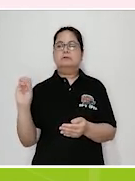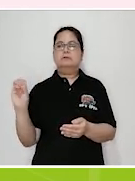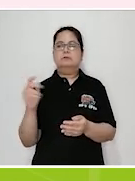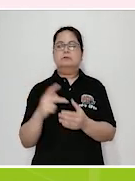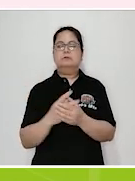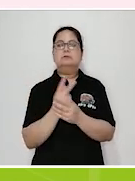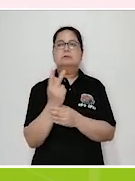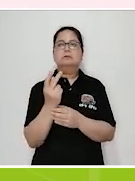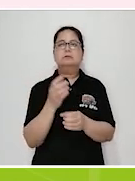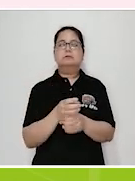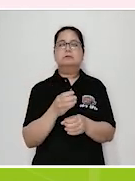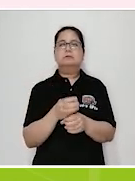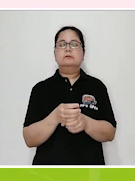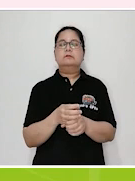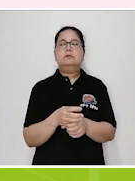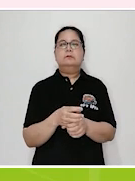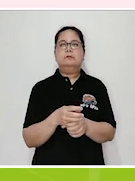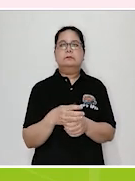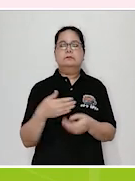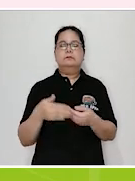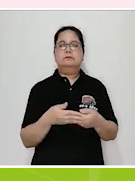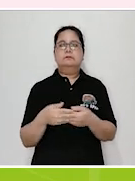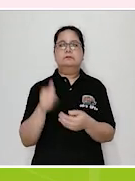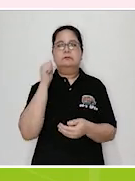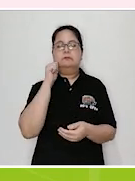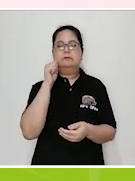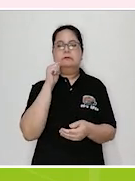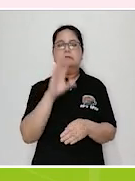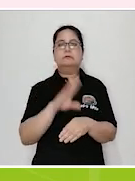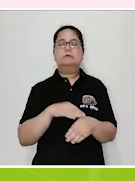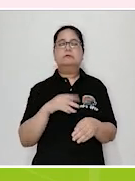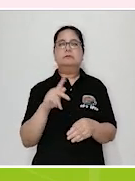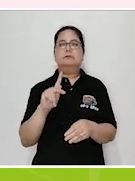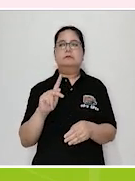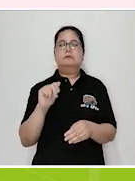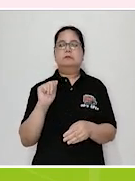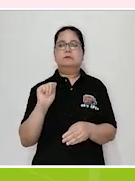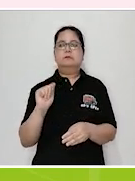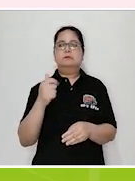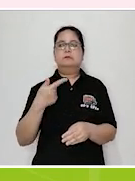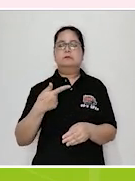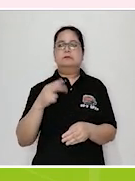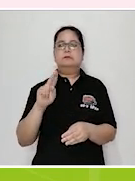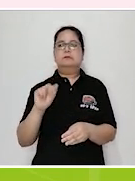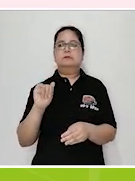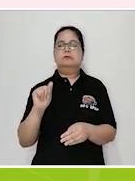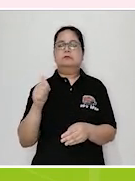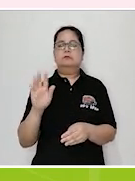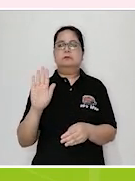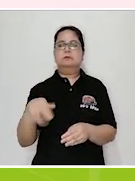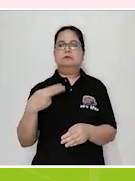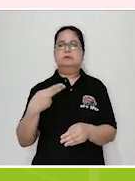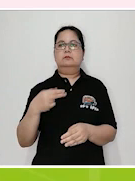wife took good care of the baby girl. They called her Kaguya Hime.